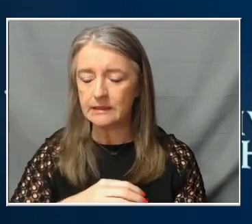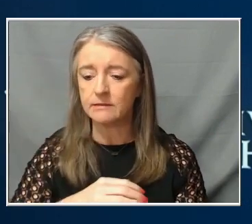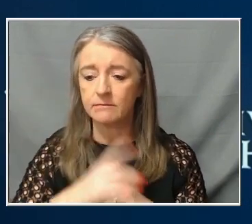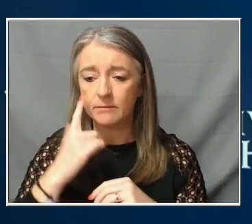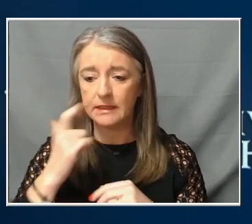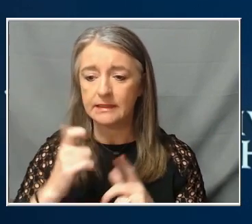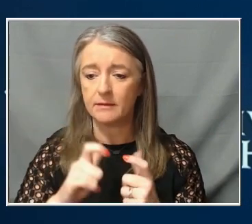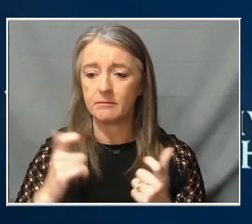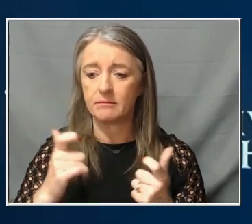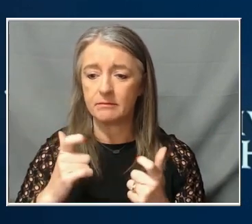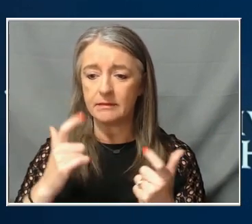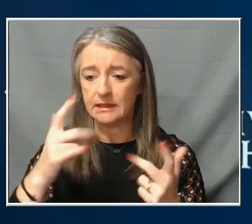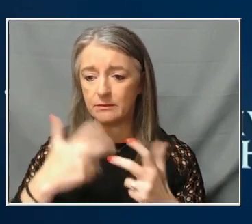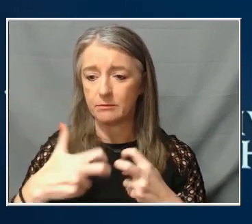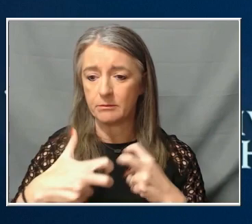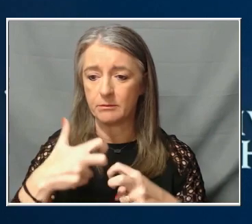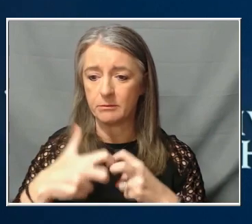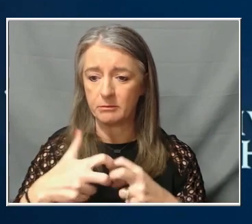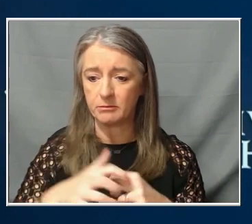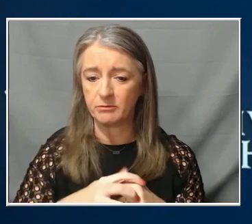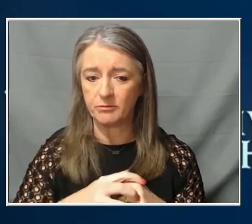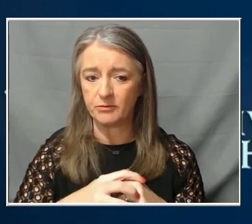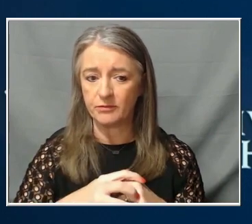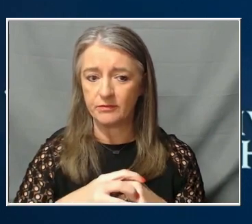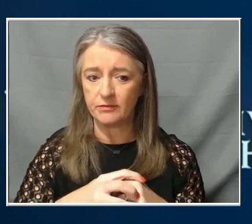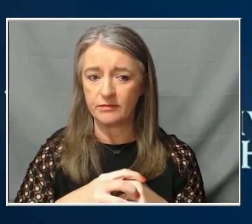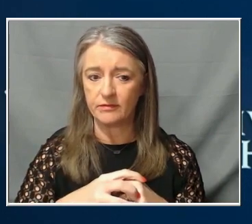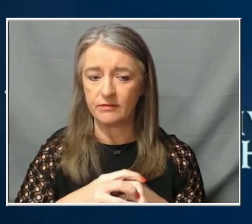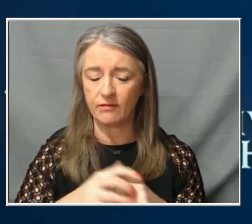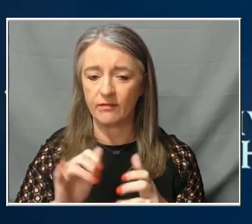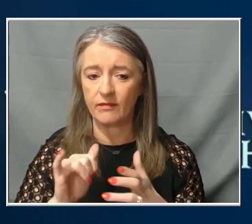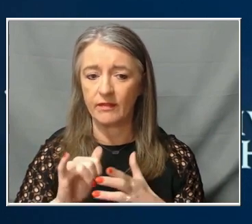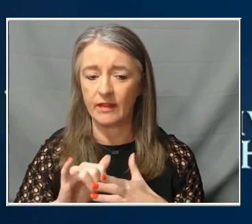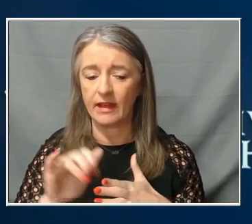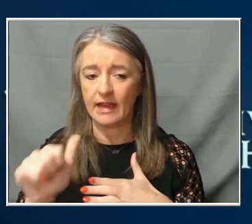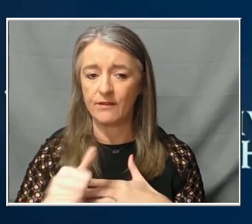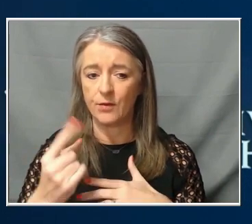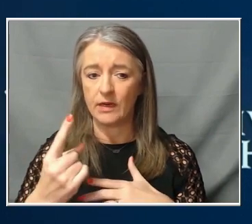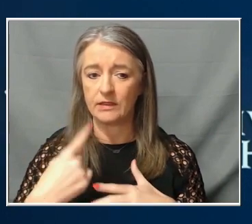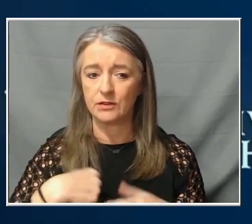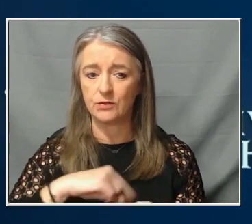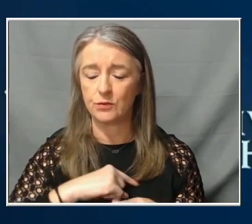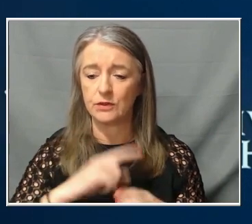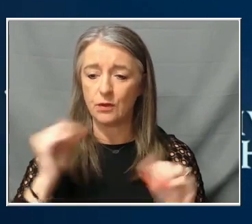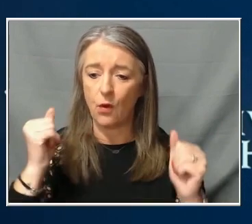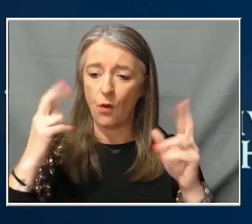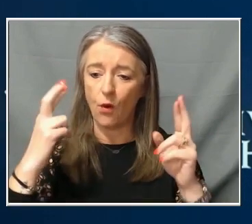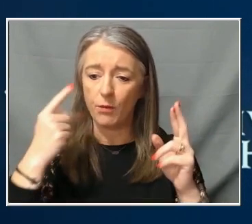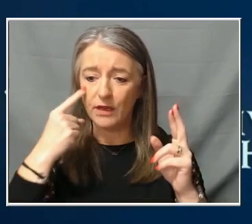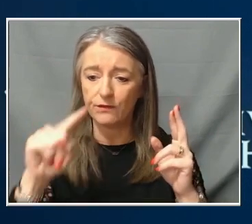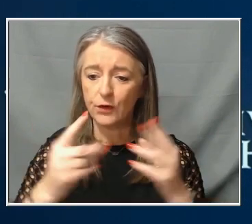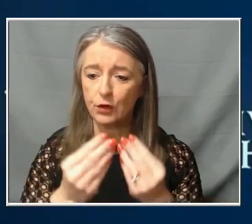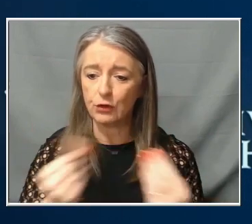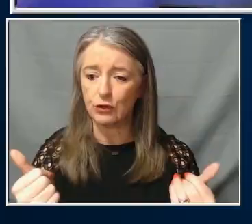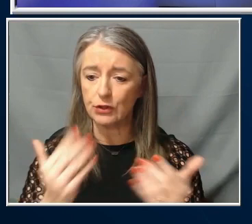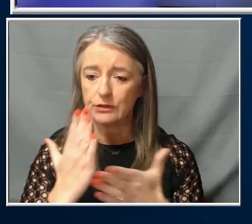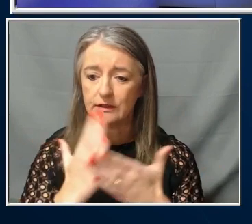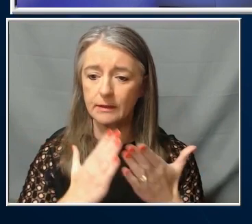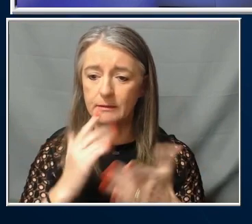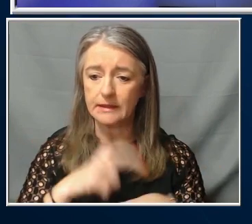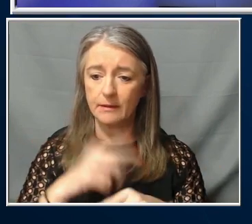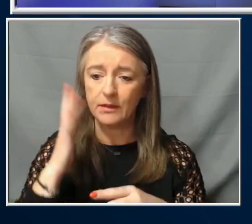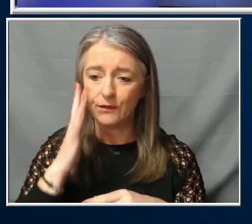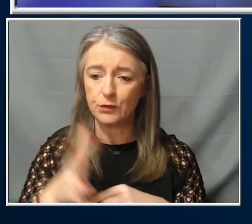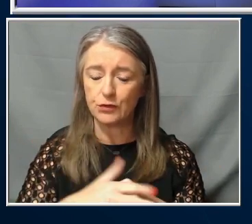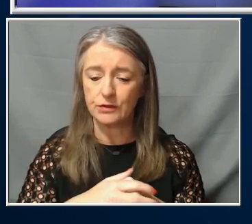major deficit in Alzheimer's. But yes, like everyone else, we're certainly hoping for a cure sometime in the near future. Dr. C, a